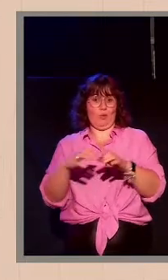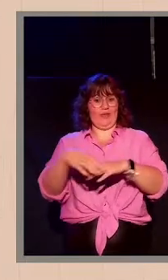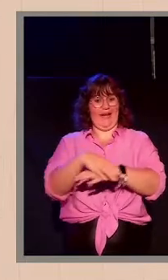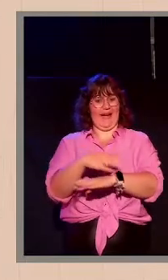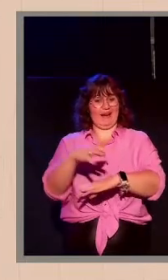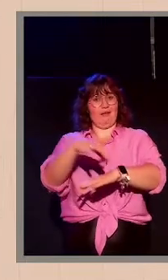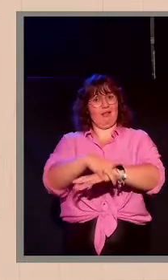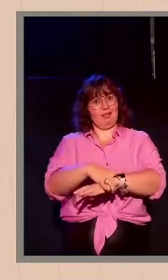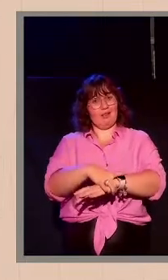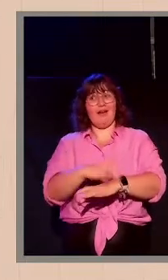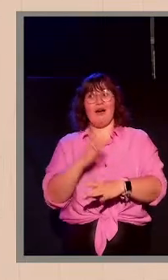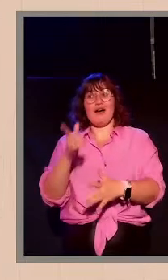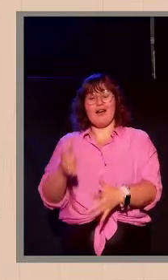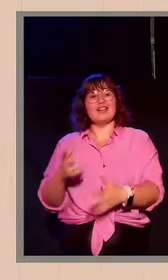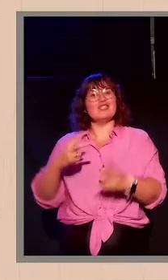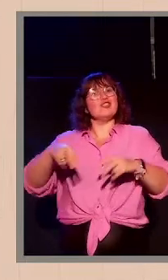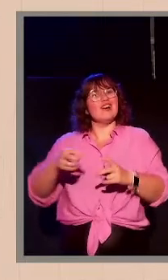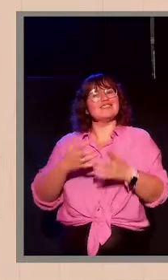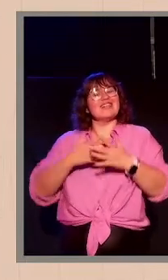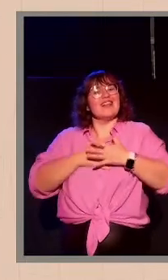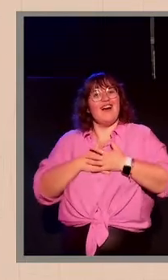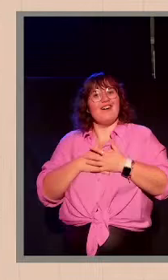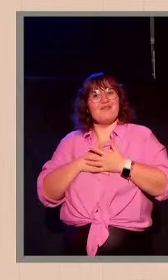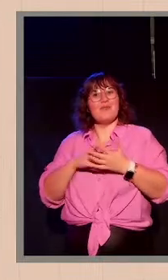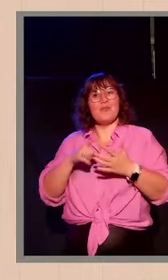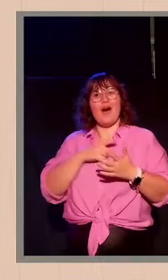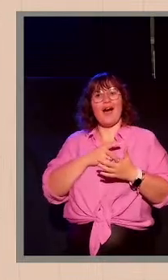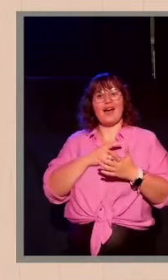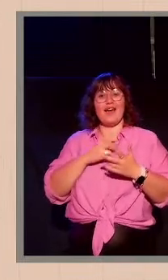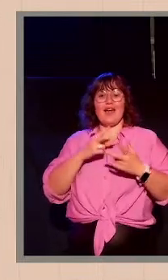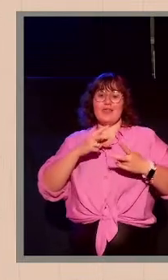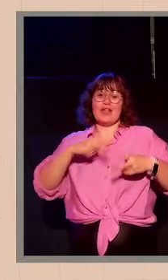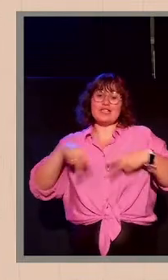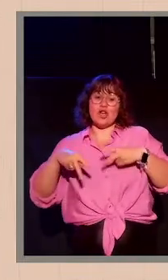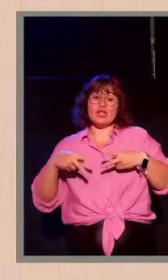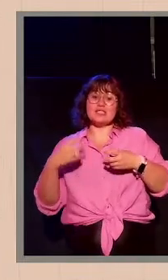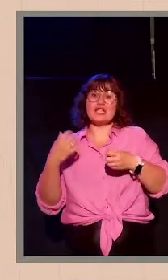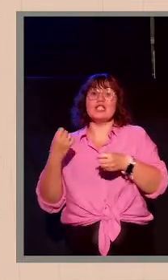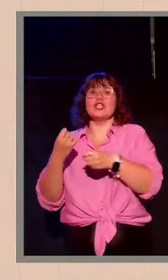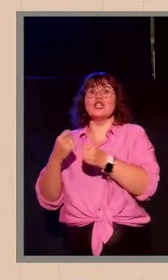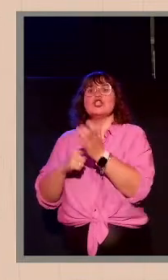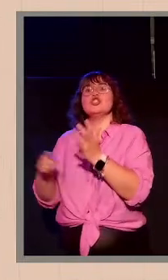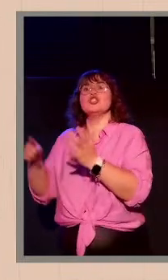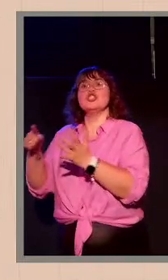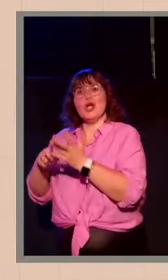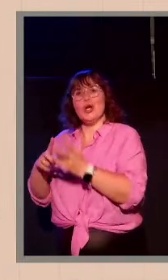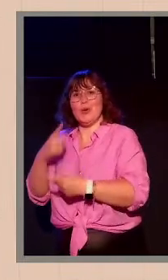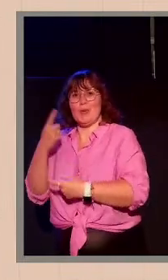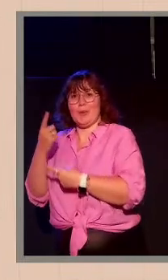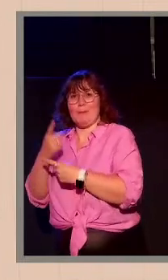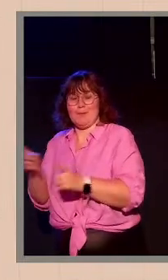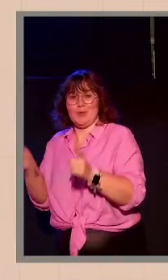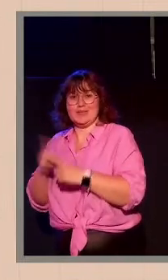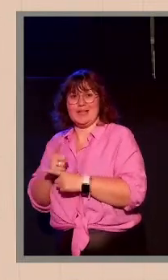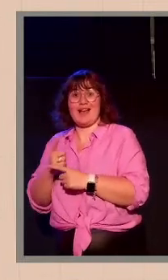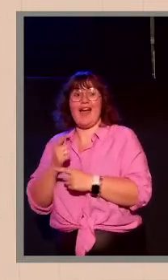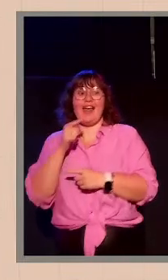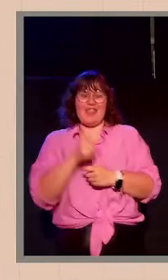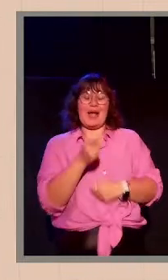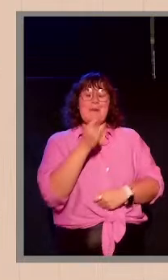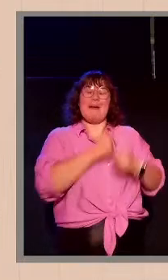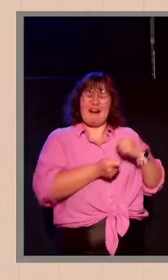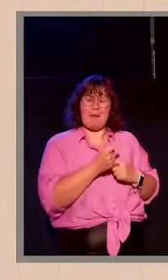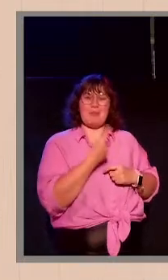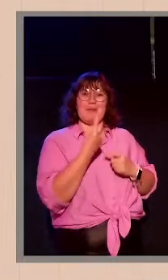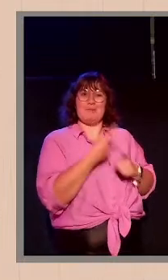But they just love it because rather than dancing to the music, they are the music. So when